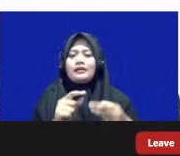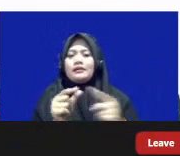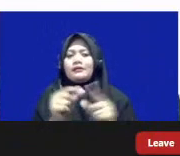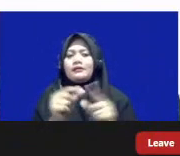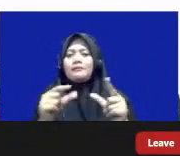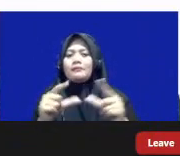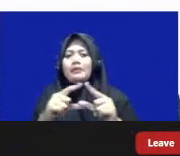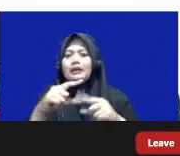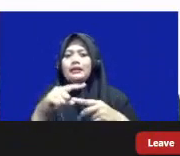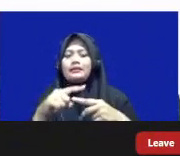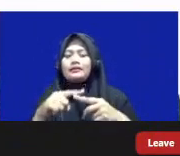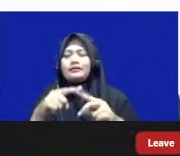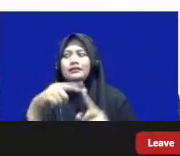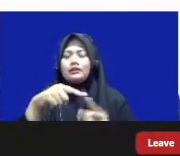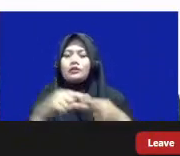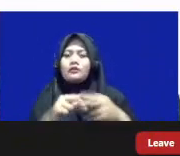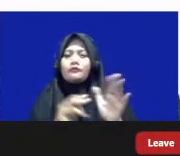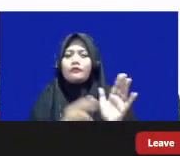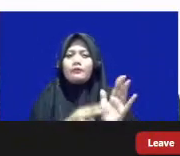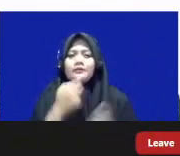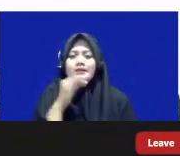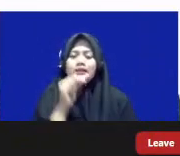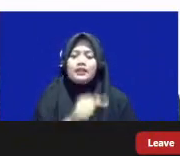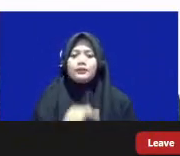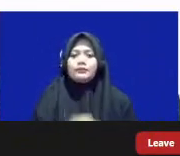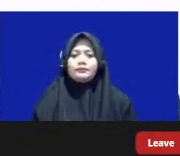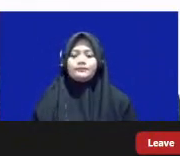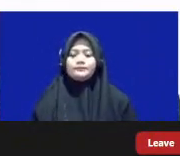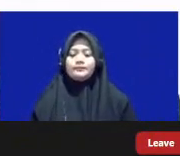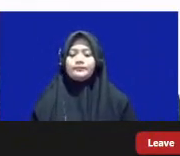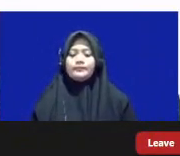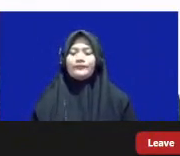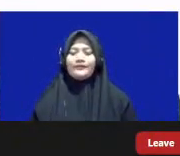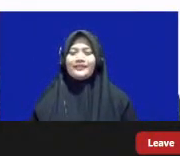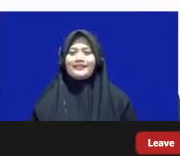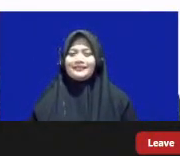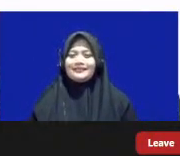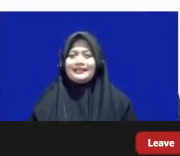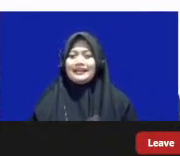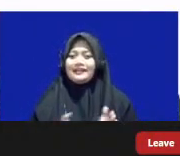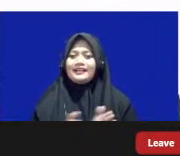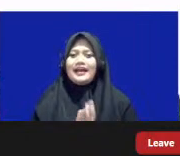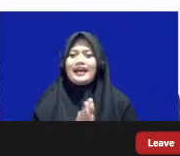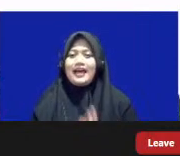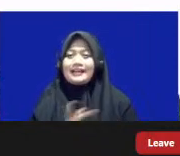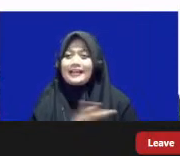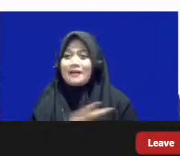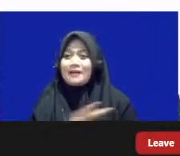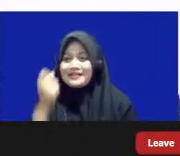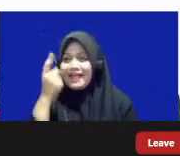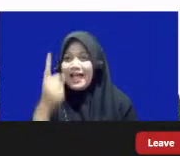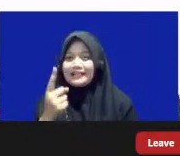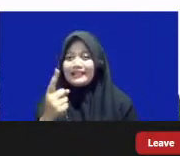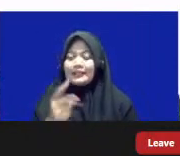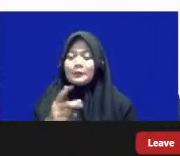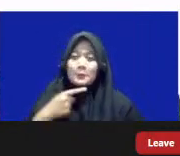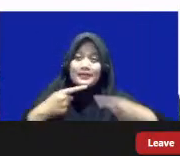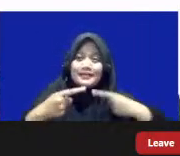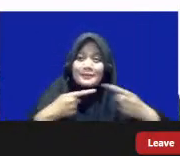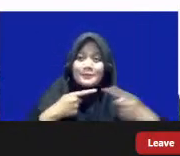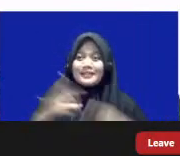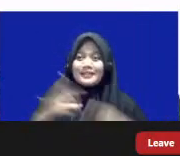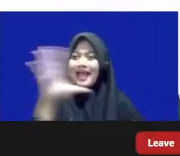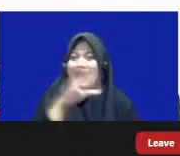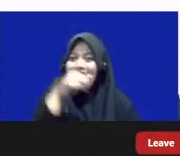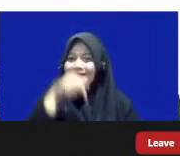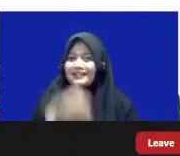learning these two countries are sharing at this moment will be helpful to establish a successful flood preparedness program in